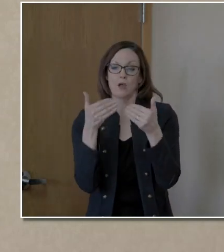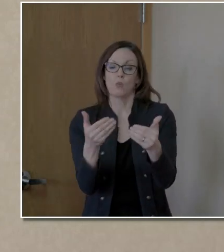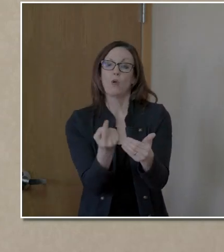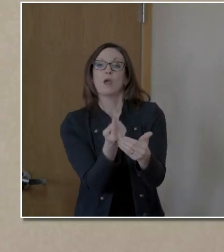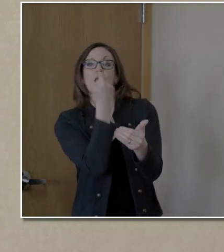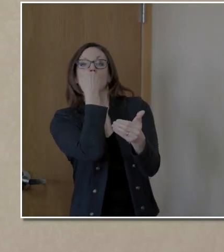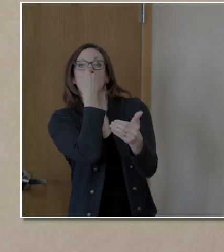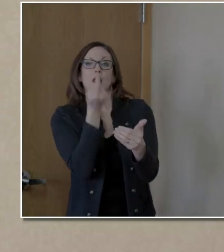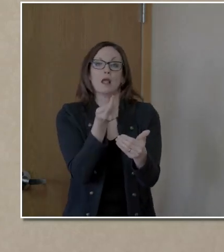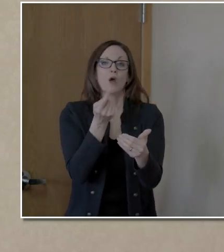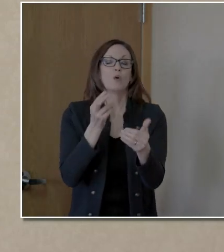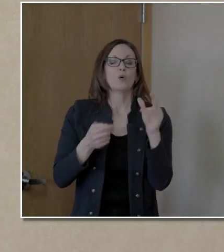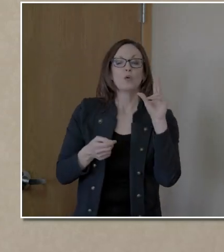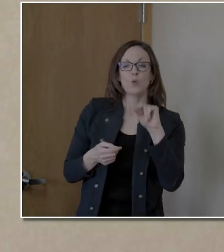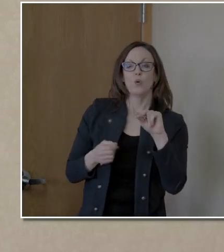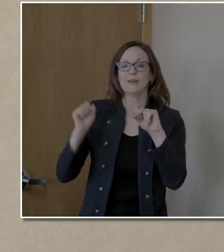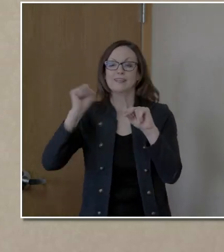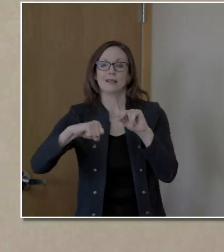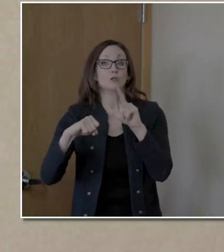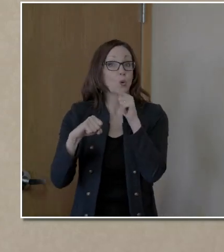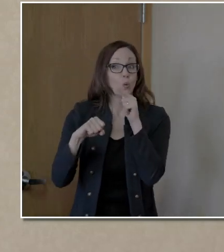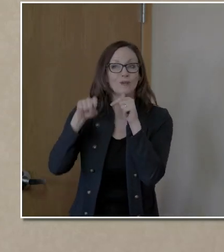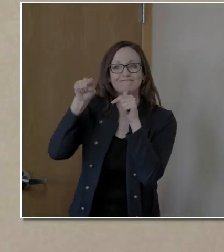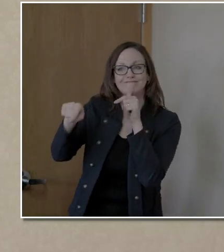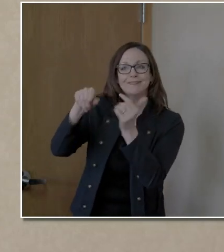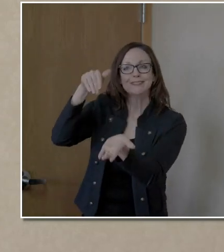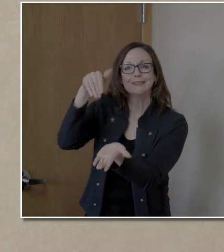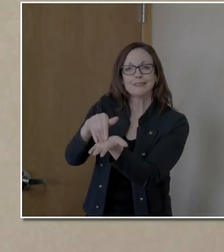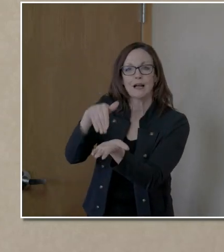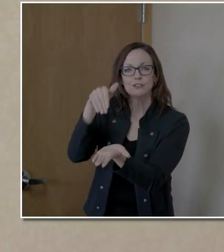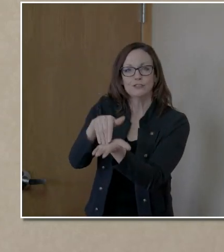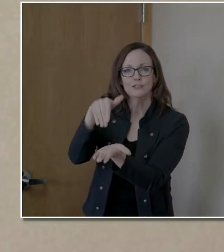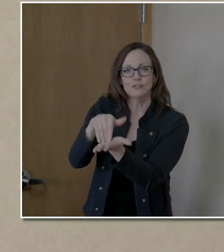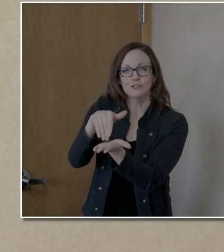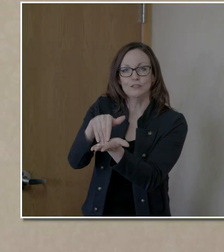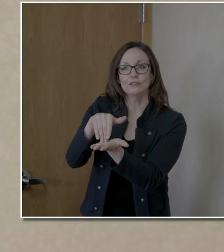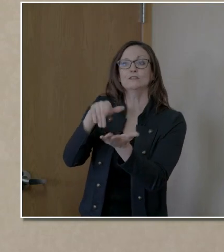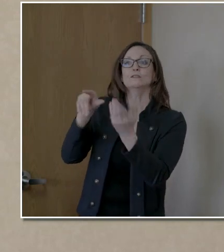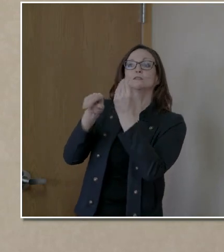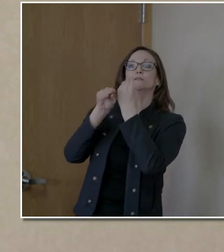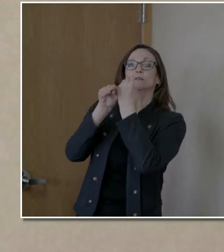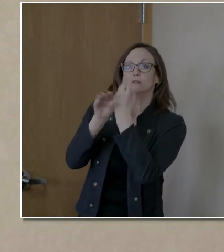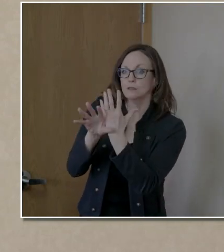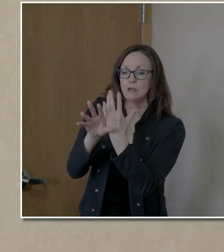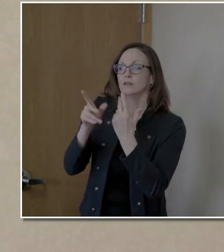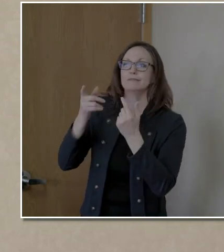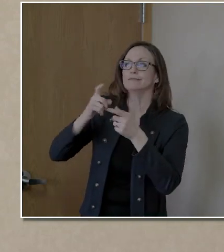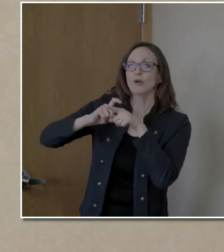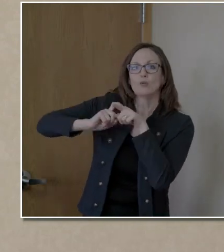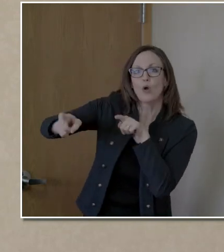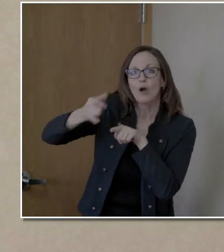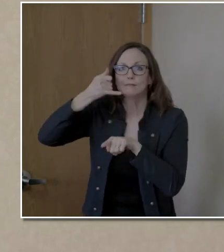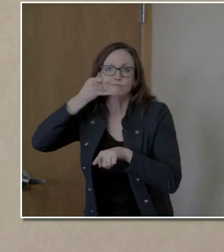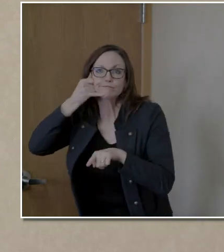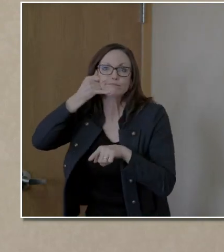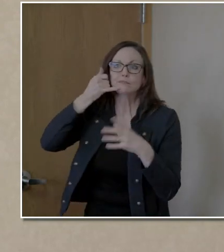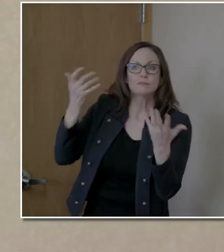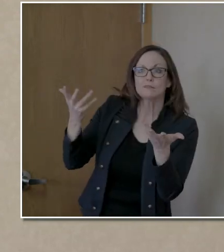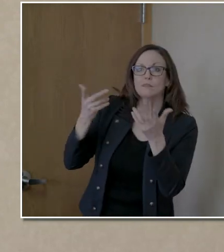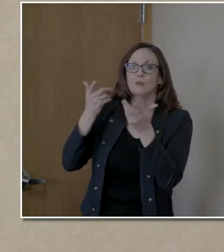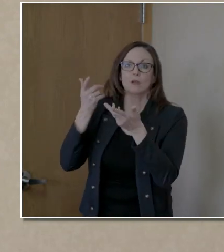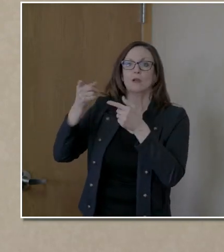tests. We're now in the period where we're shifting that. We have, as a state, done a great job thanks